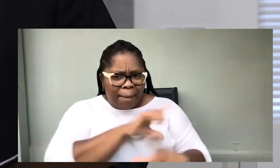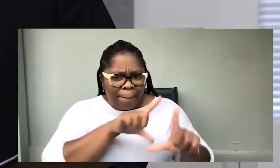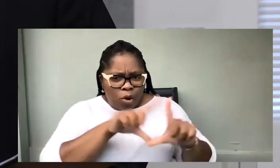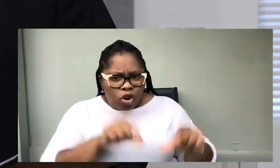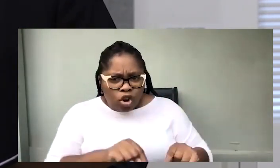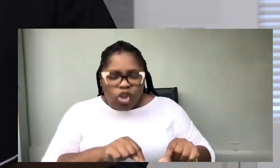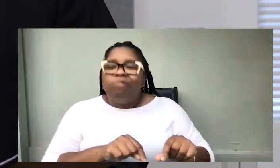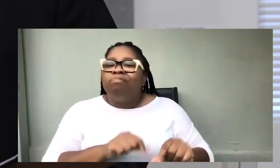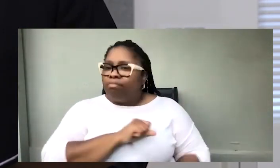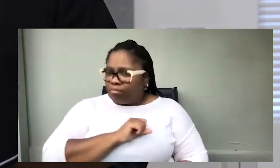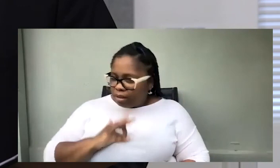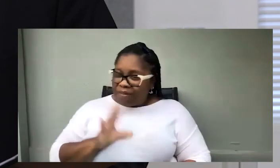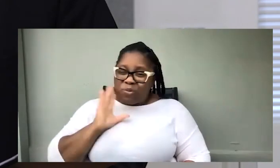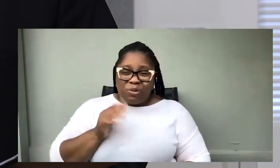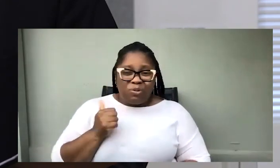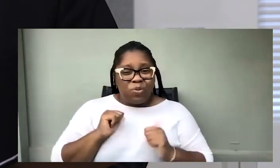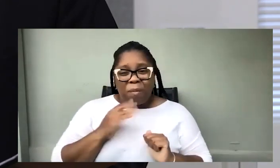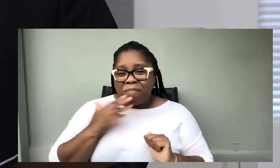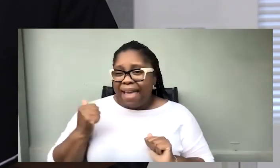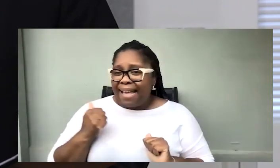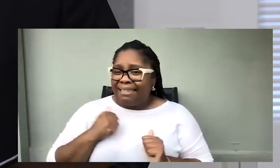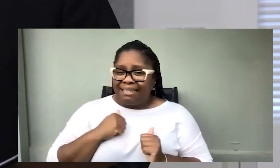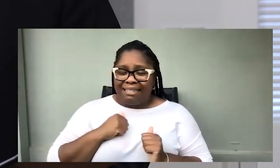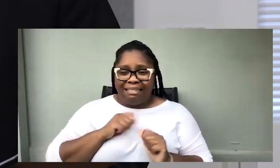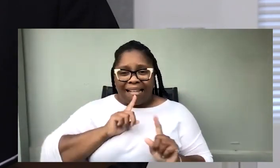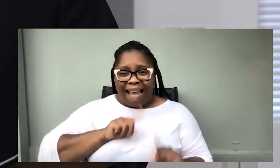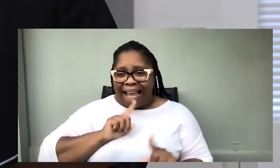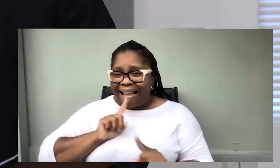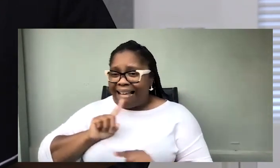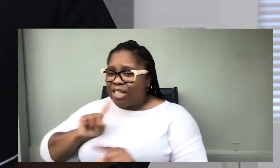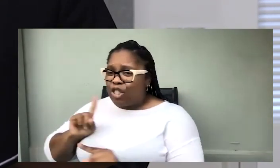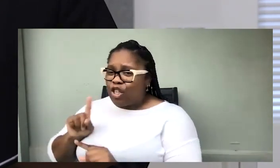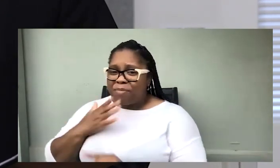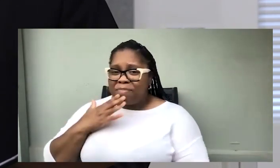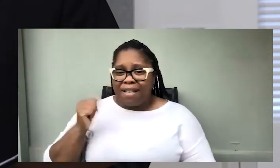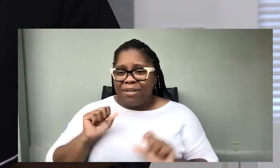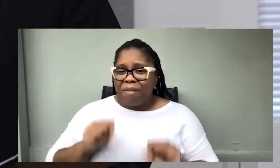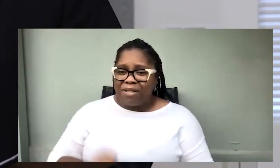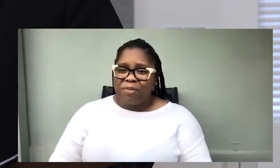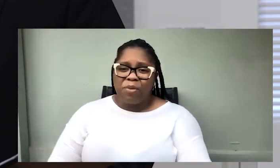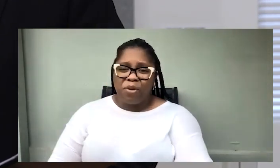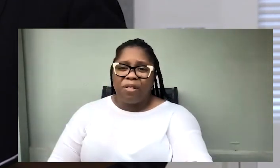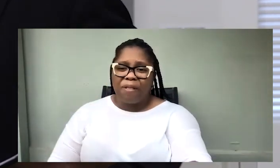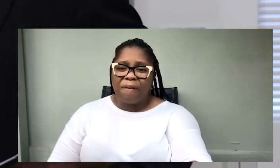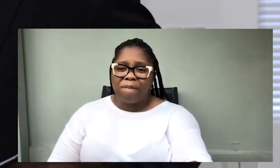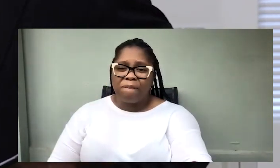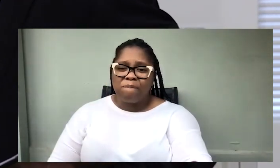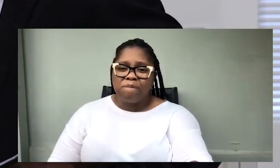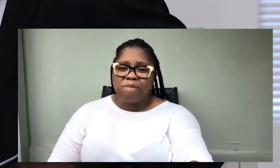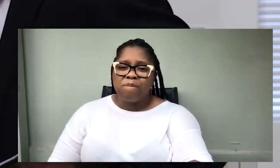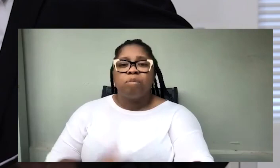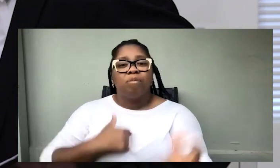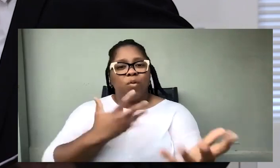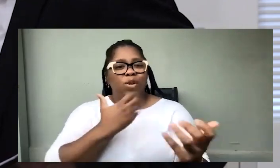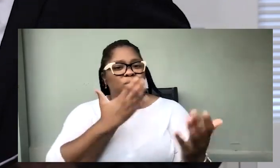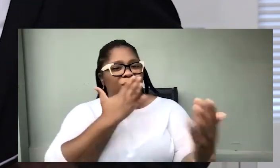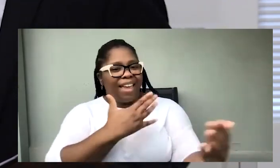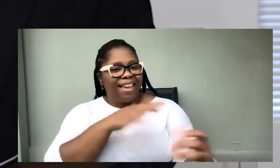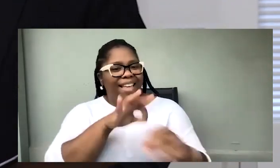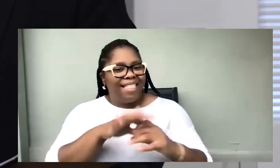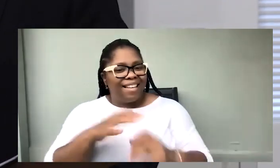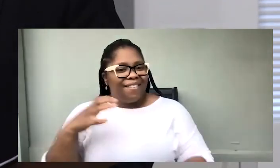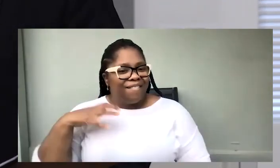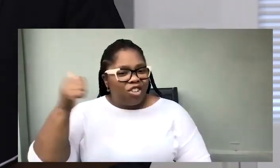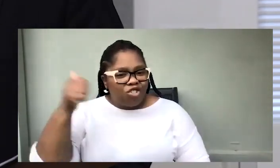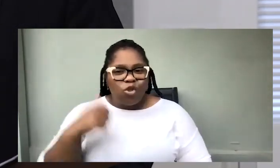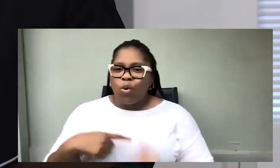the staff will do their absolute best to get those answers to you as best that they can. I wanted to thank our elected officials, all